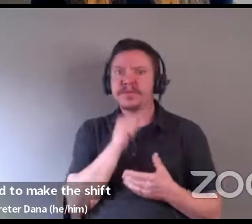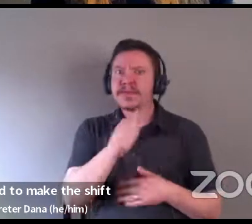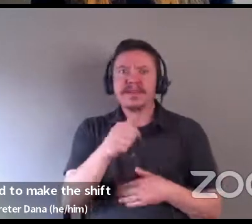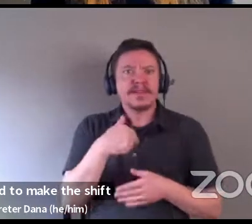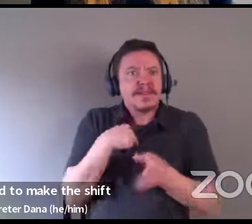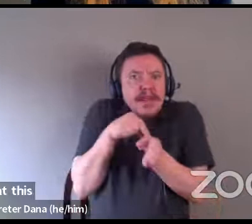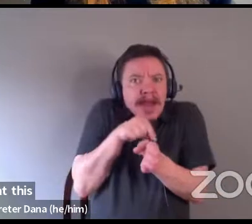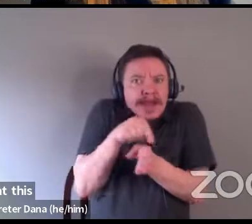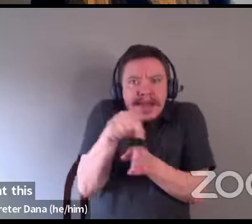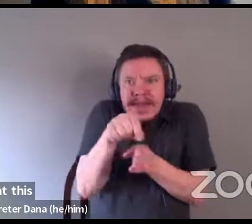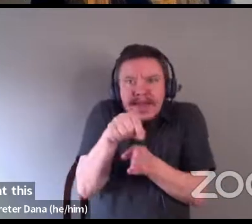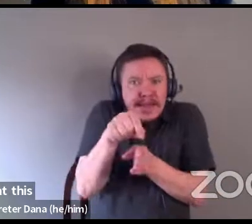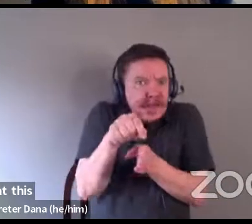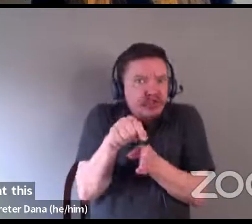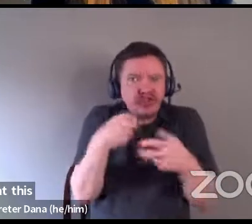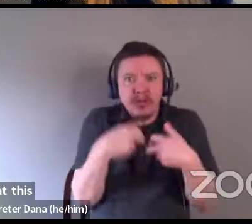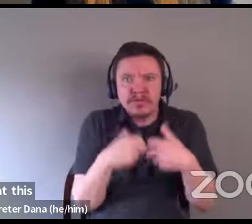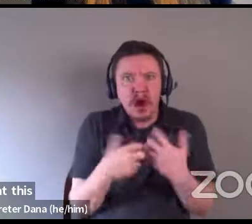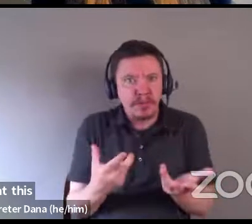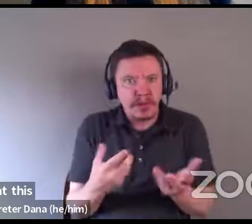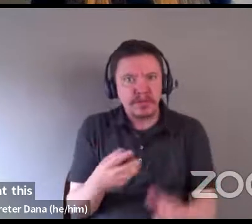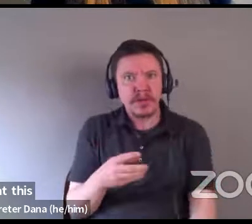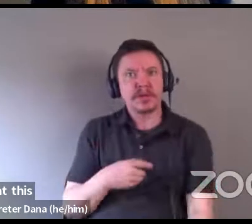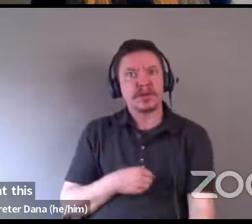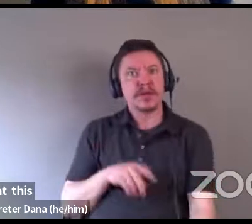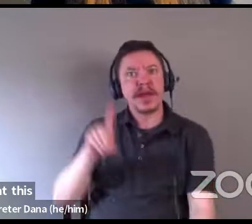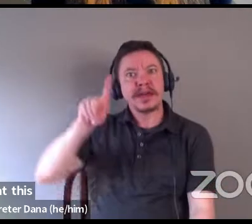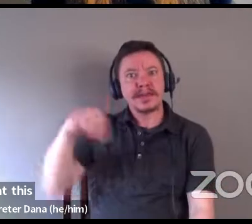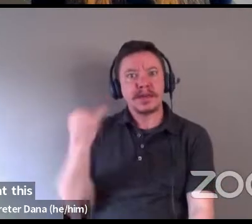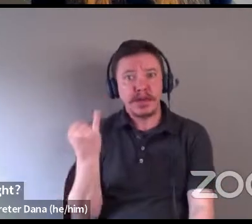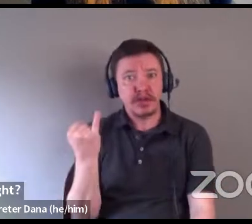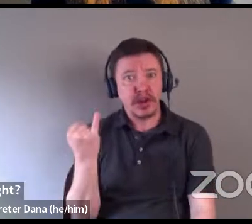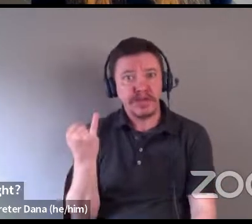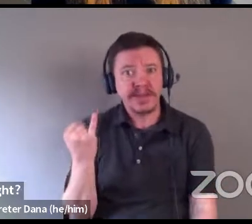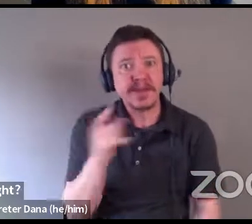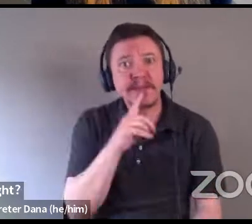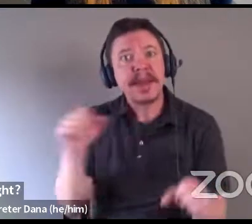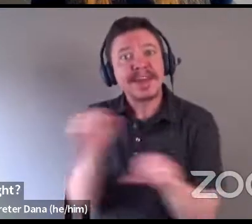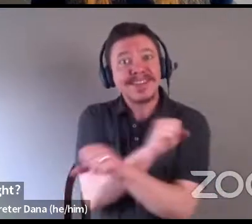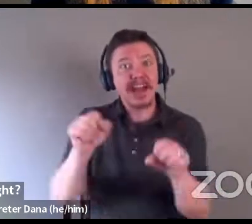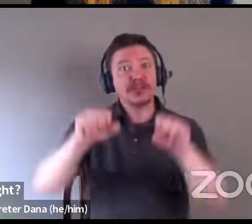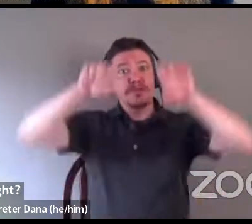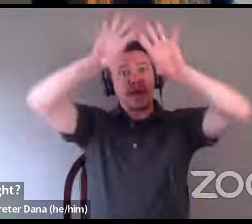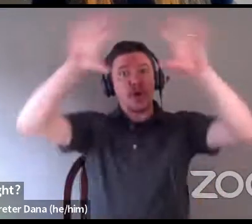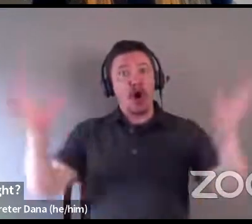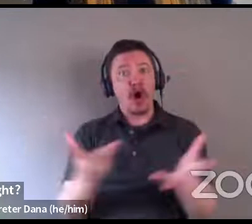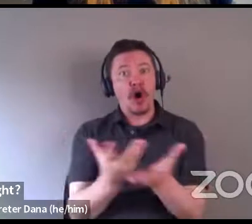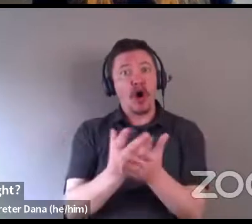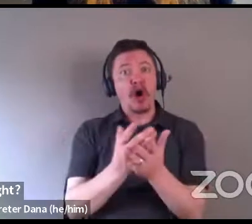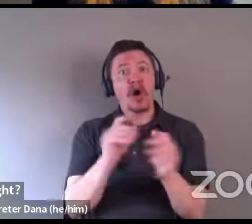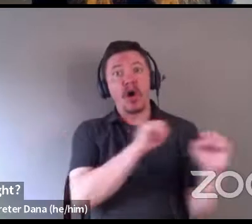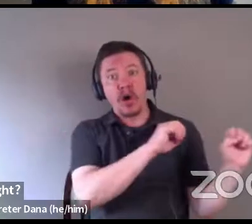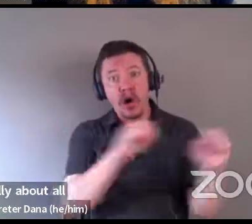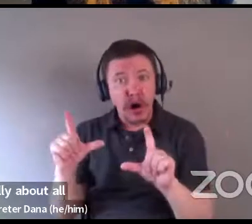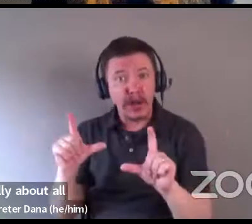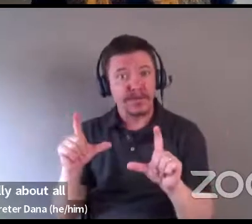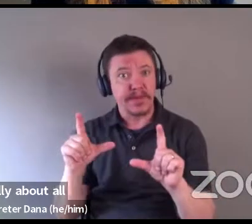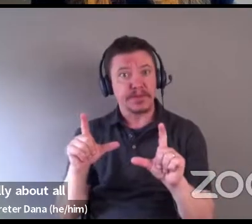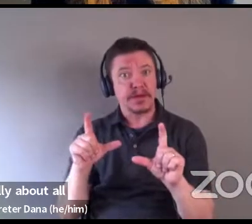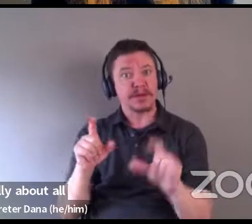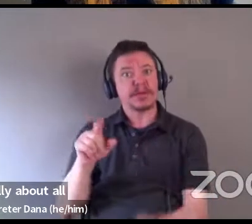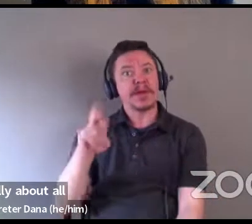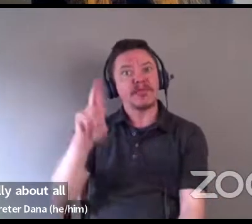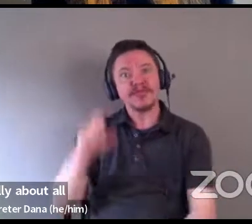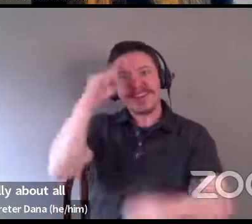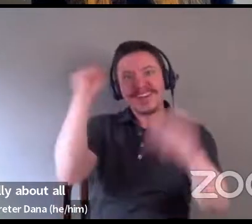thing, right? That disability justice is actually about all of us, because it's about